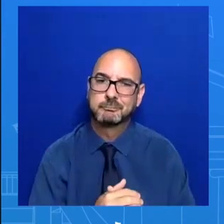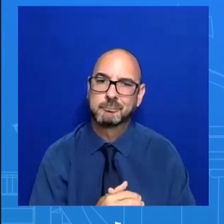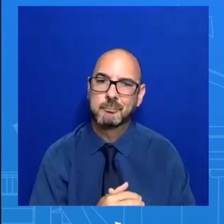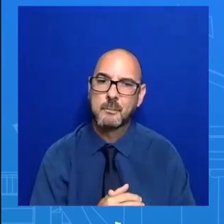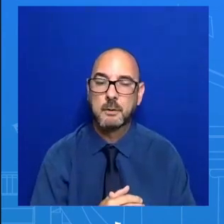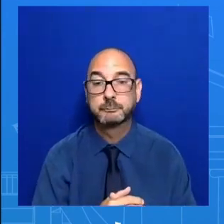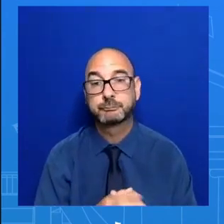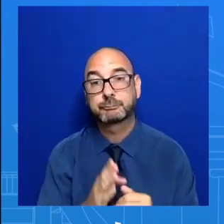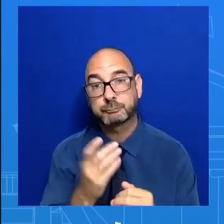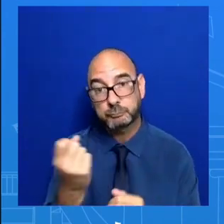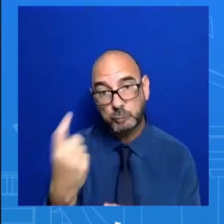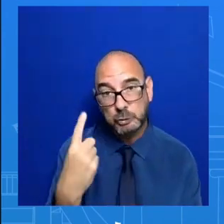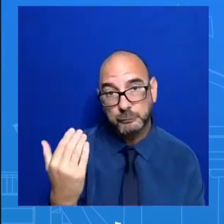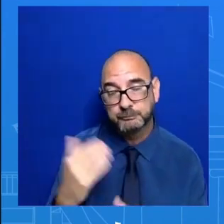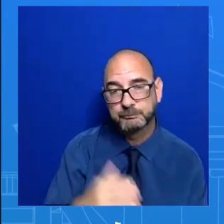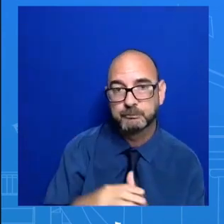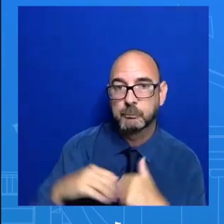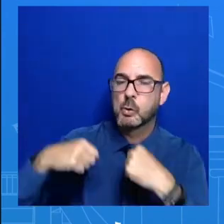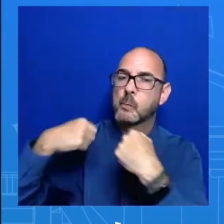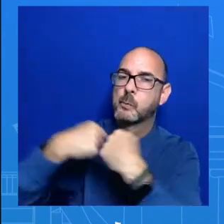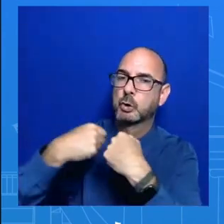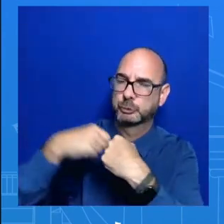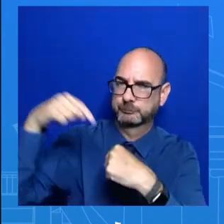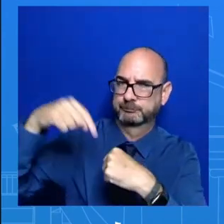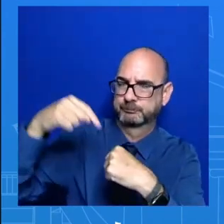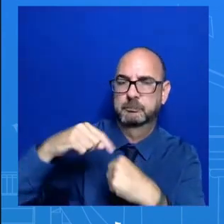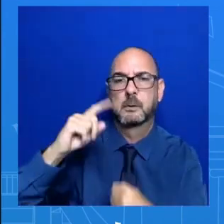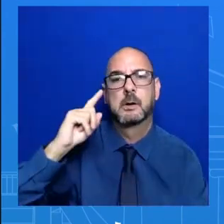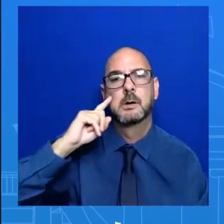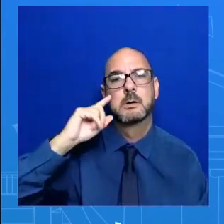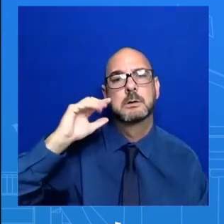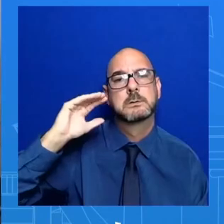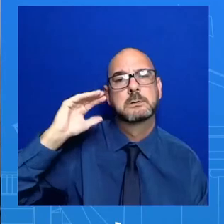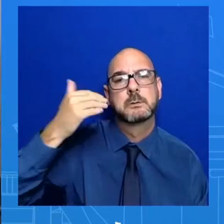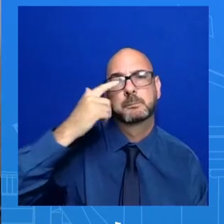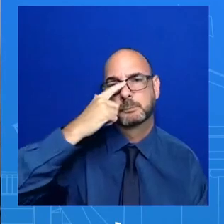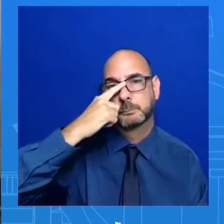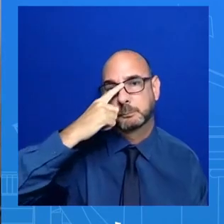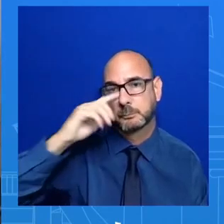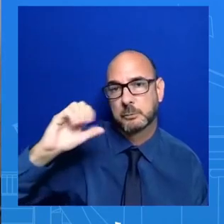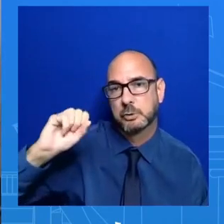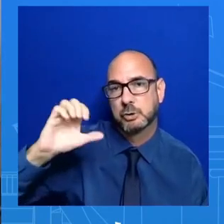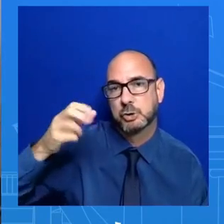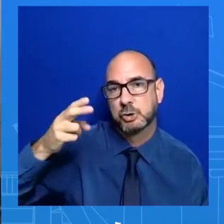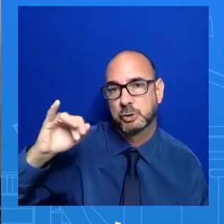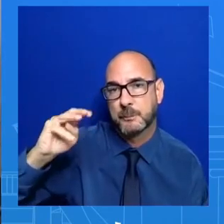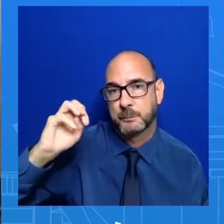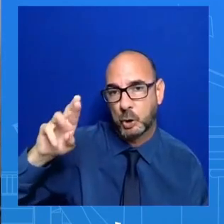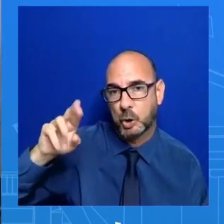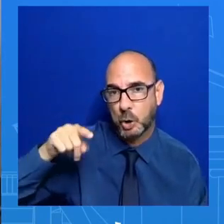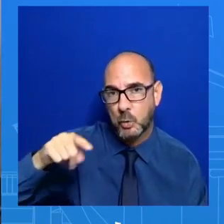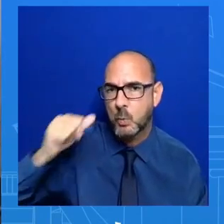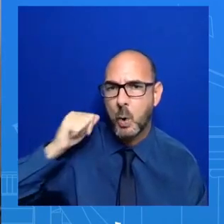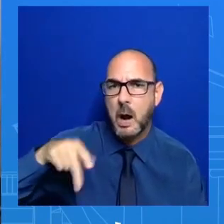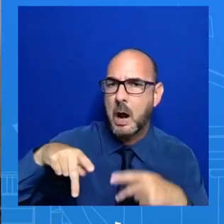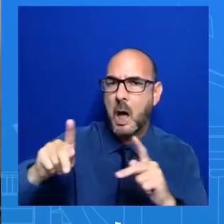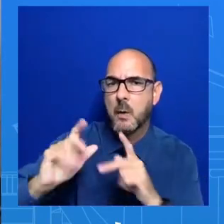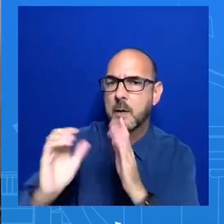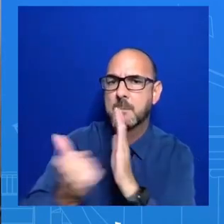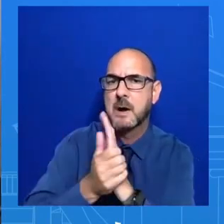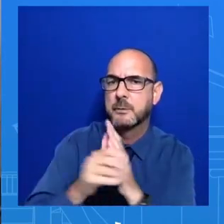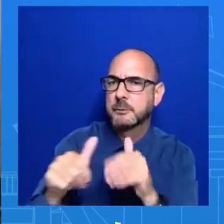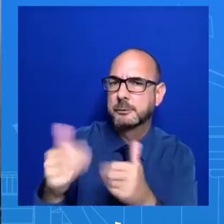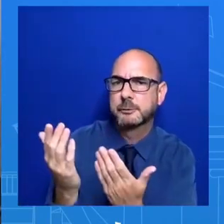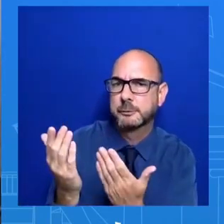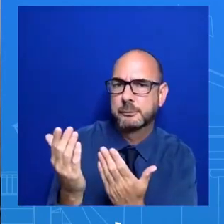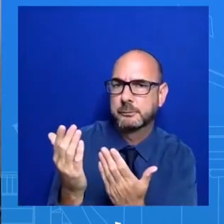even allowing amendments, and this exact text failed before. So how can this be seen as anything other than a cynical attempt to